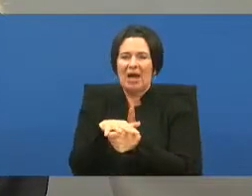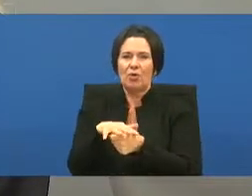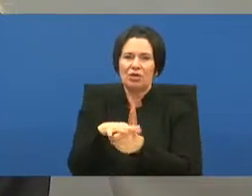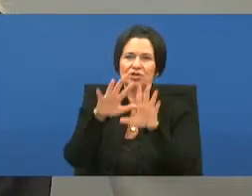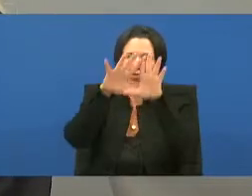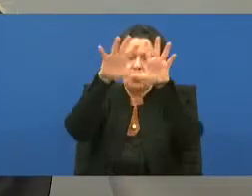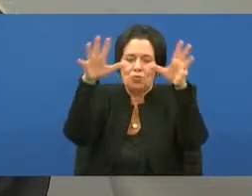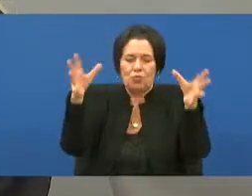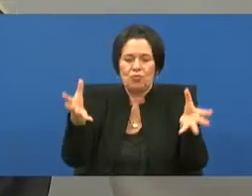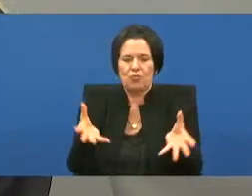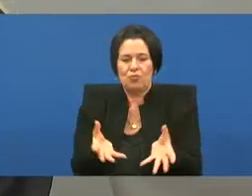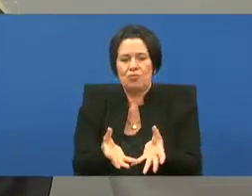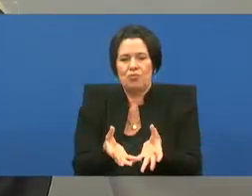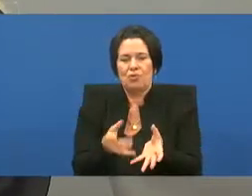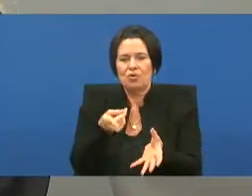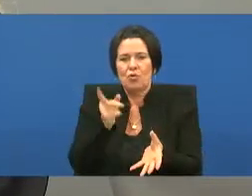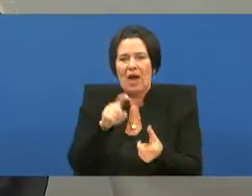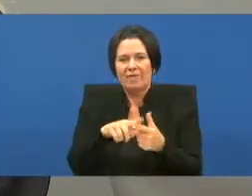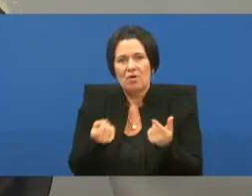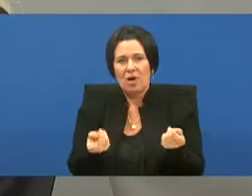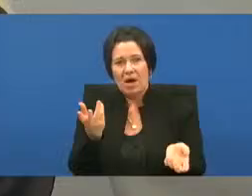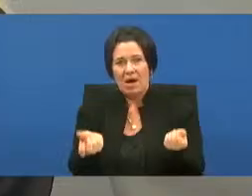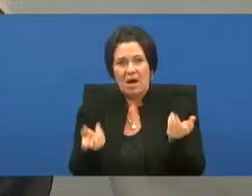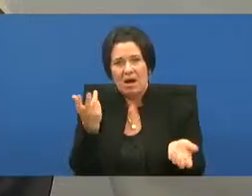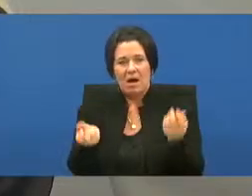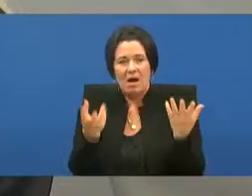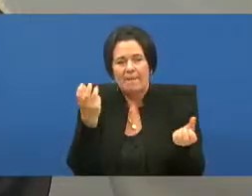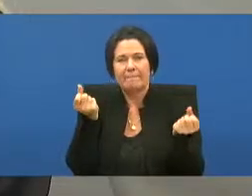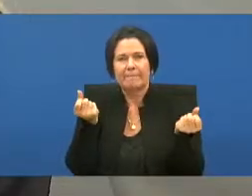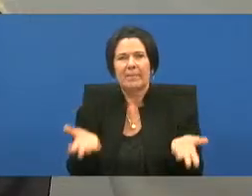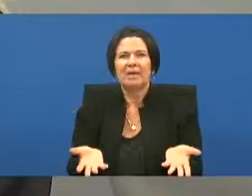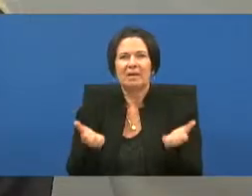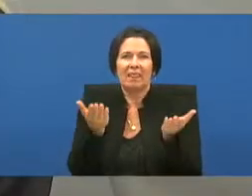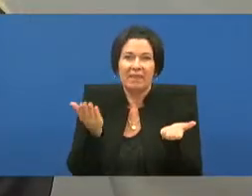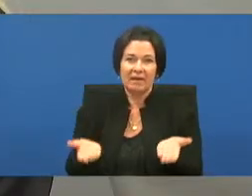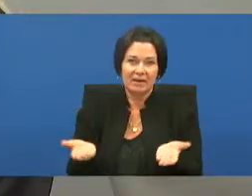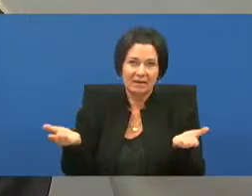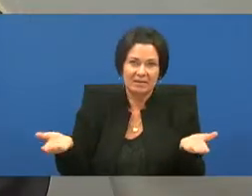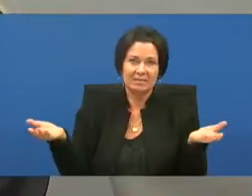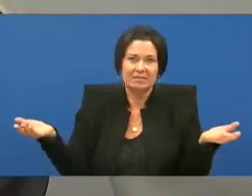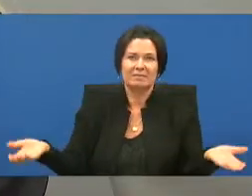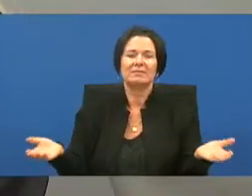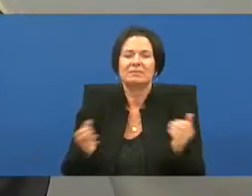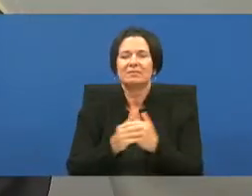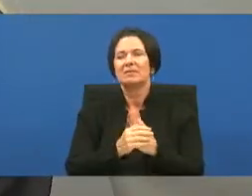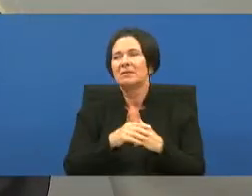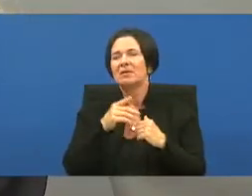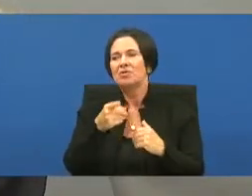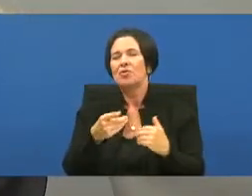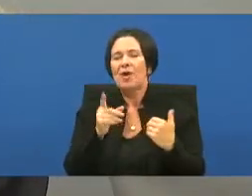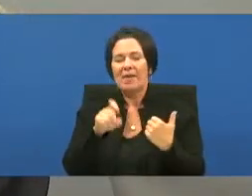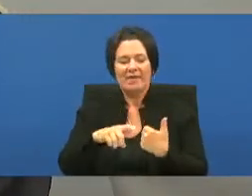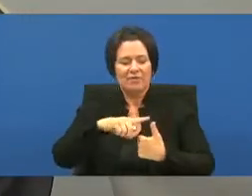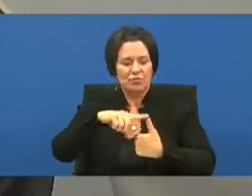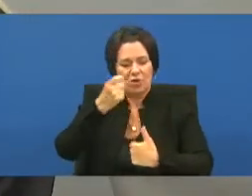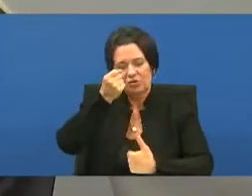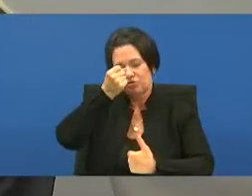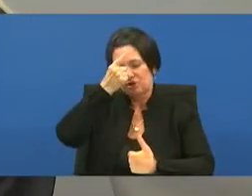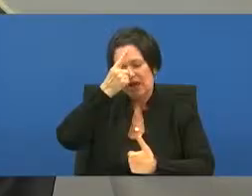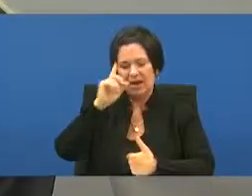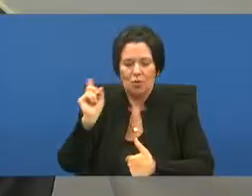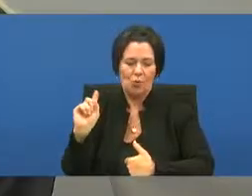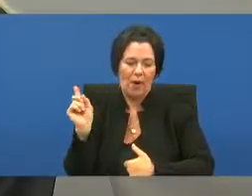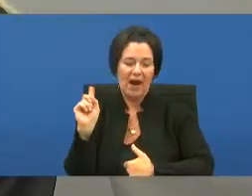many things at one time. You have to understand the budget in its totality. You have to understand